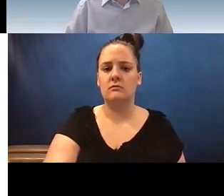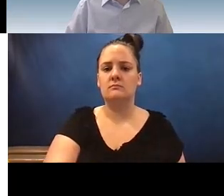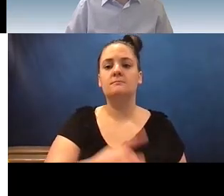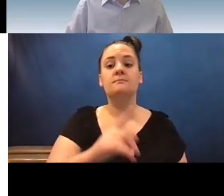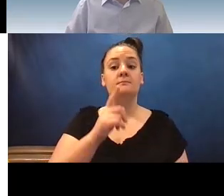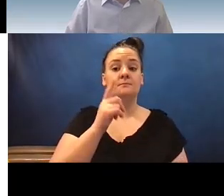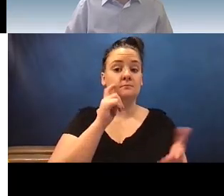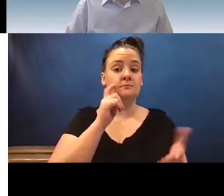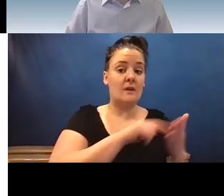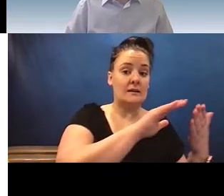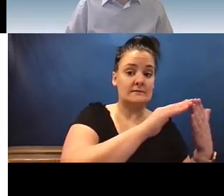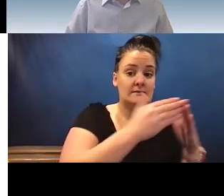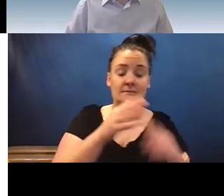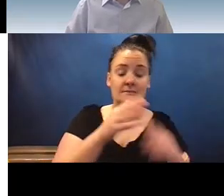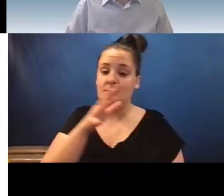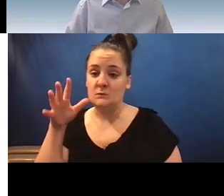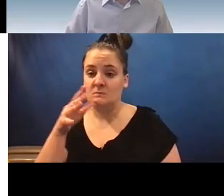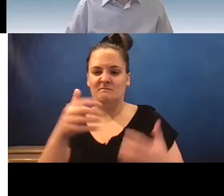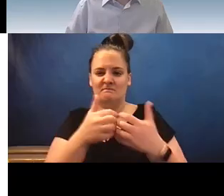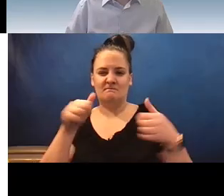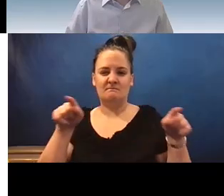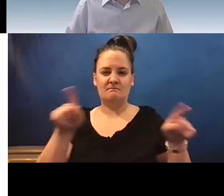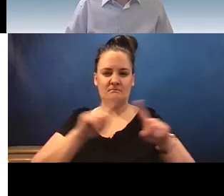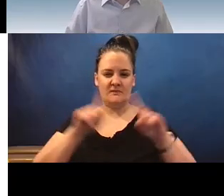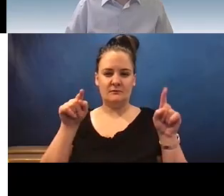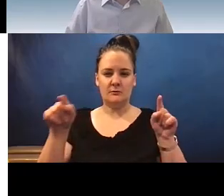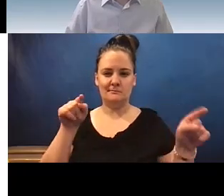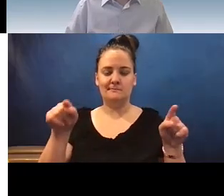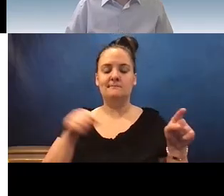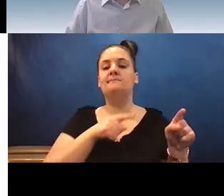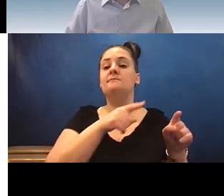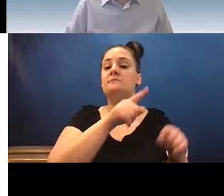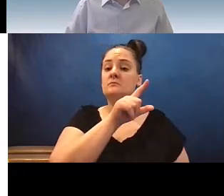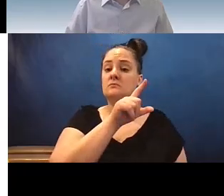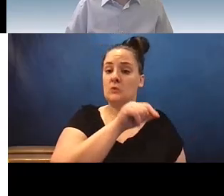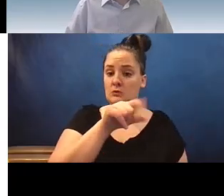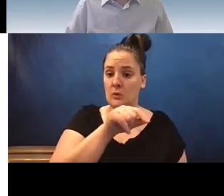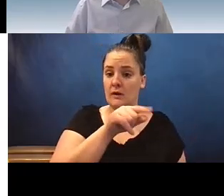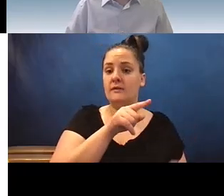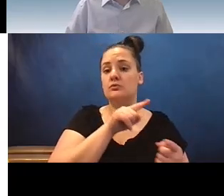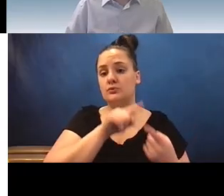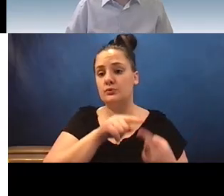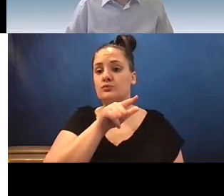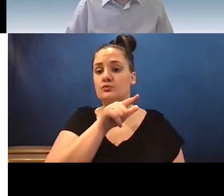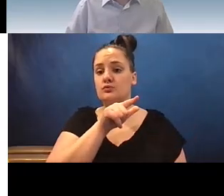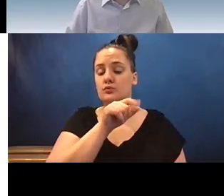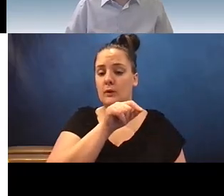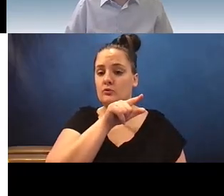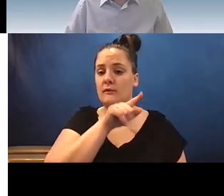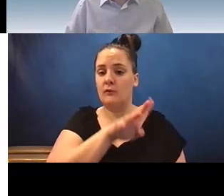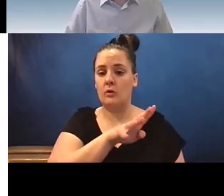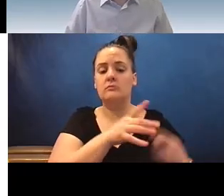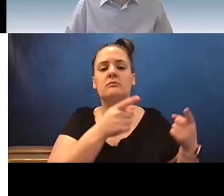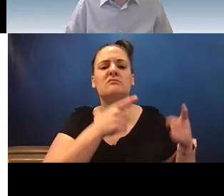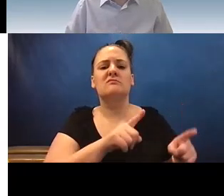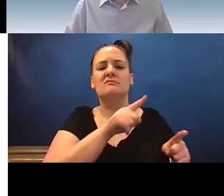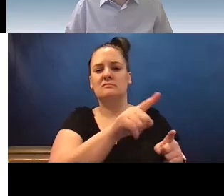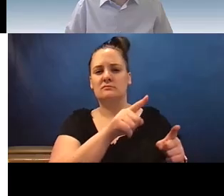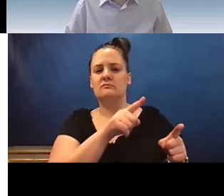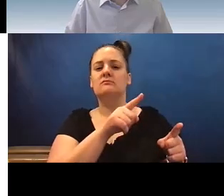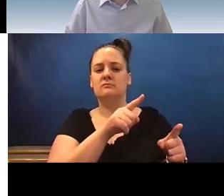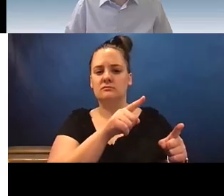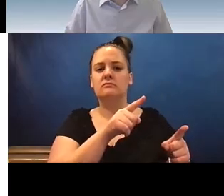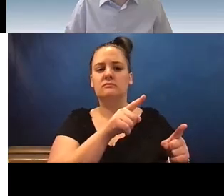areas. Between 2020 to 2024, rural providers have consistently represented the largest share of hospitals